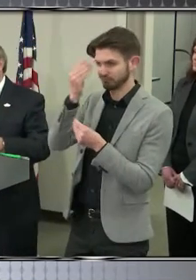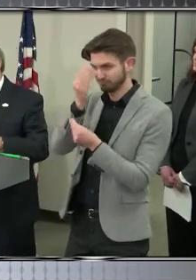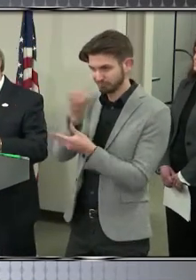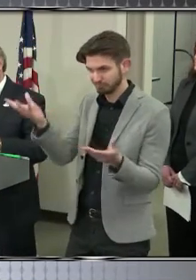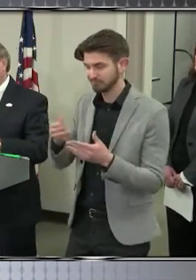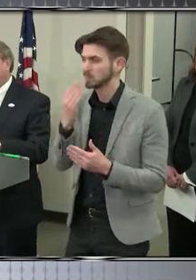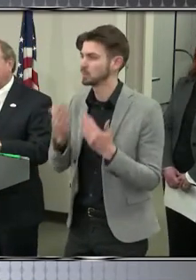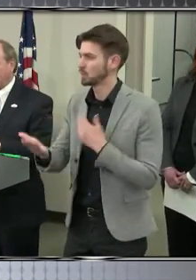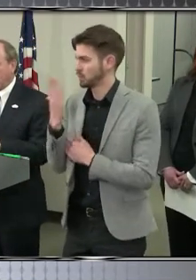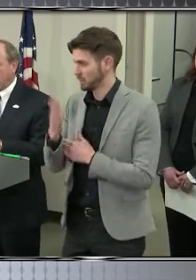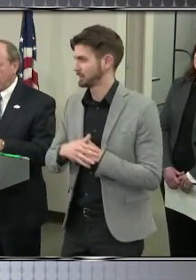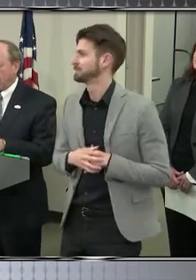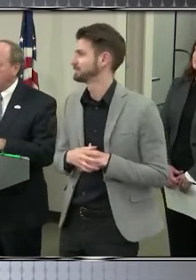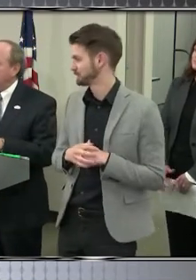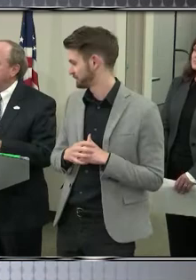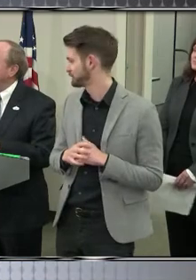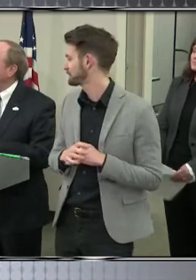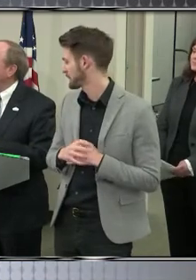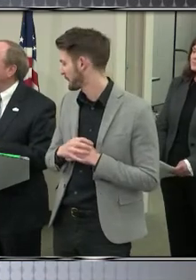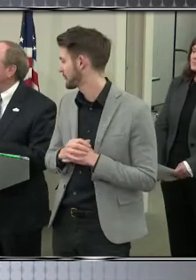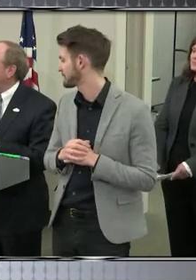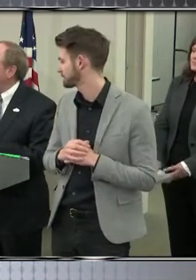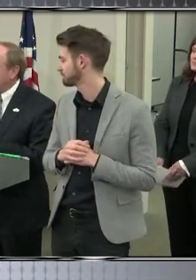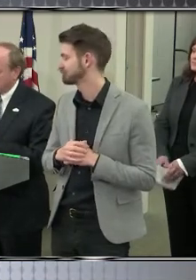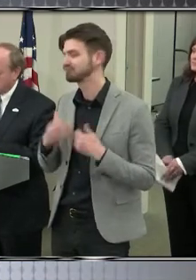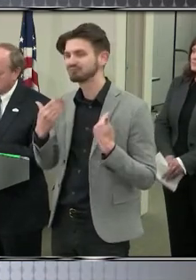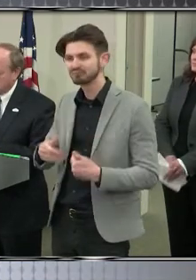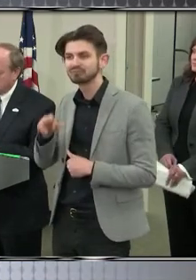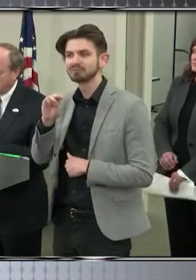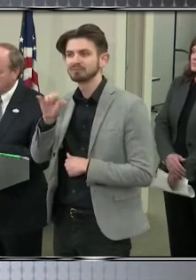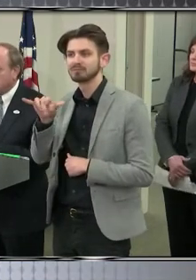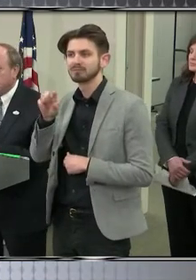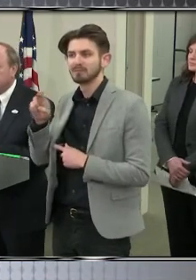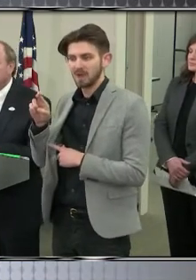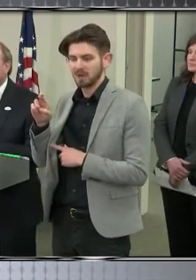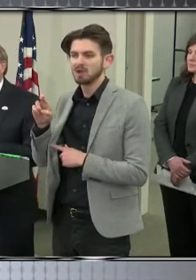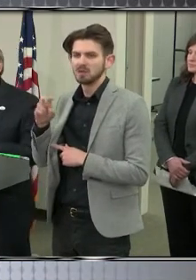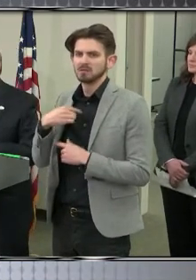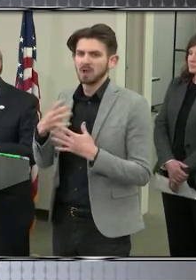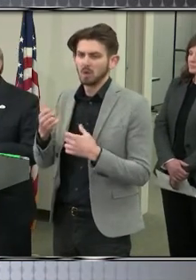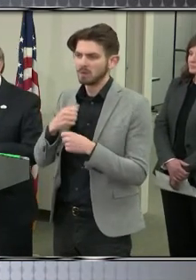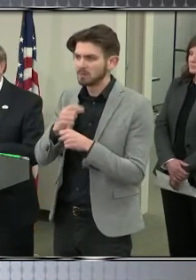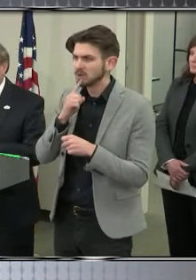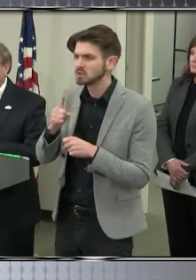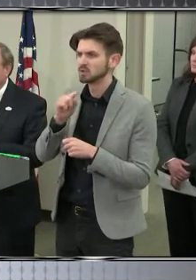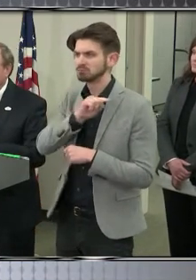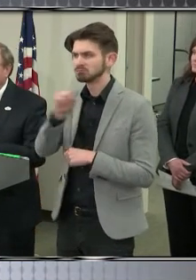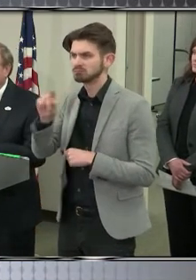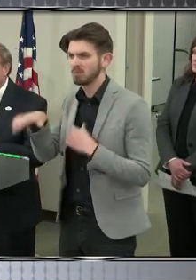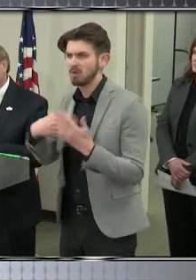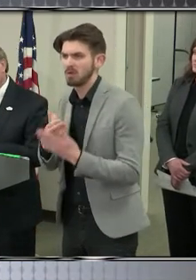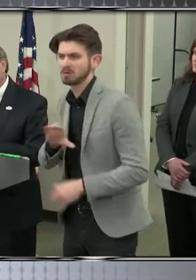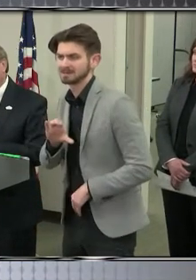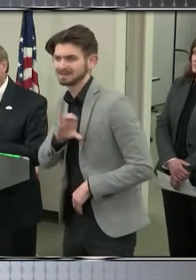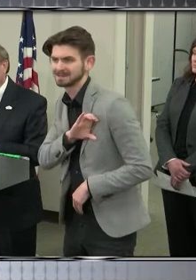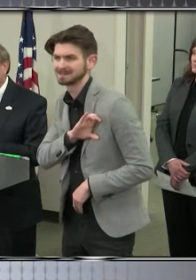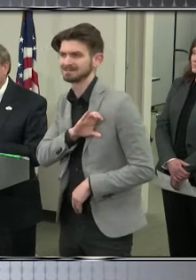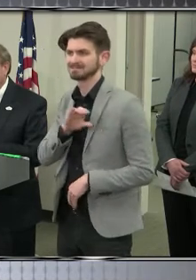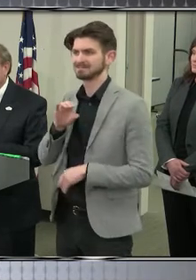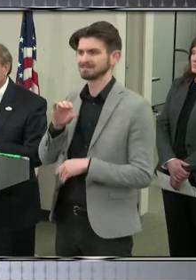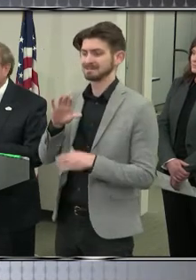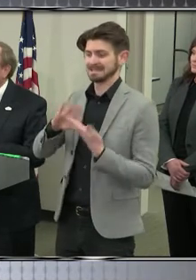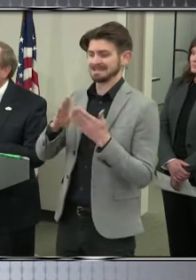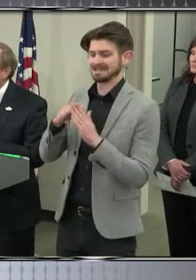Good morning. As mayor of Colorado Springs, I want to assure all our citizens that the city of